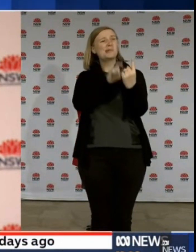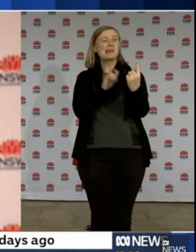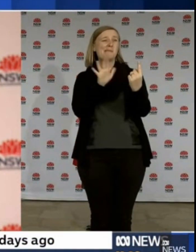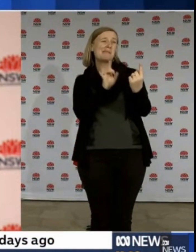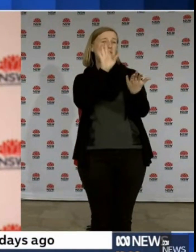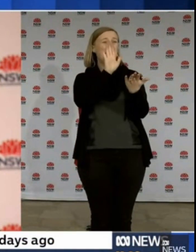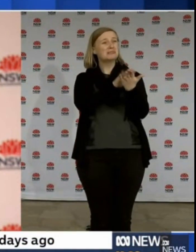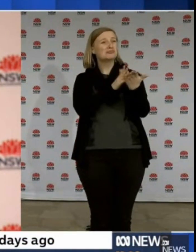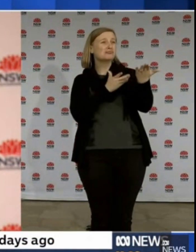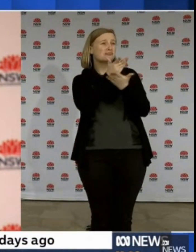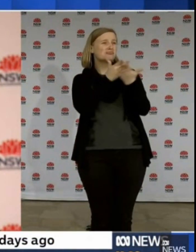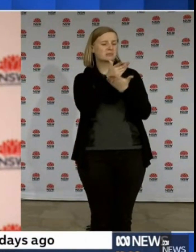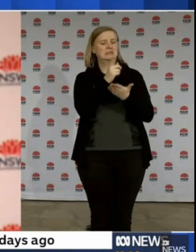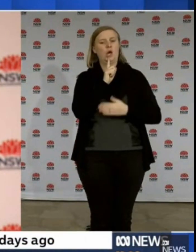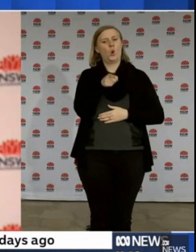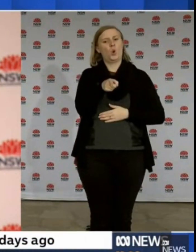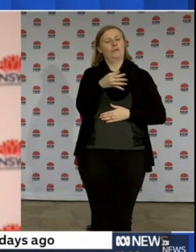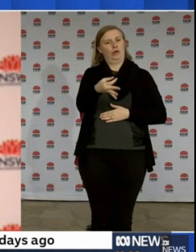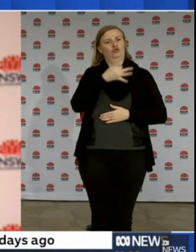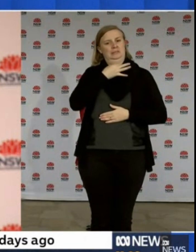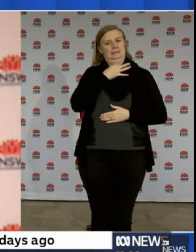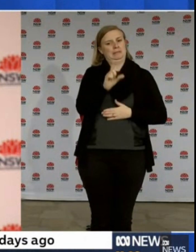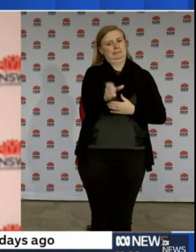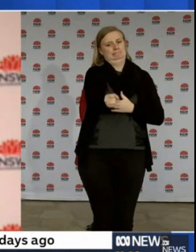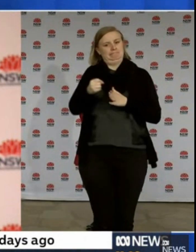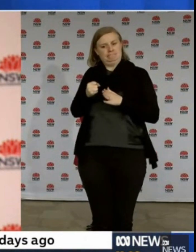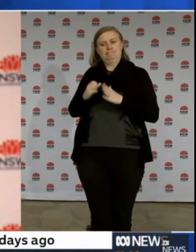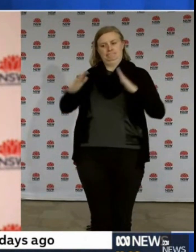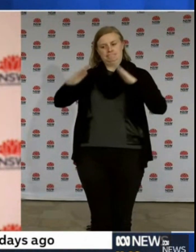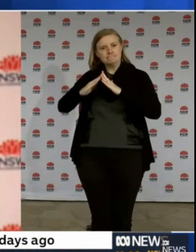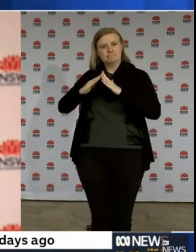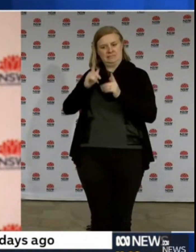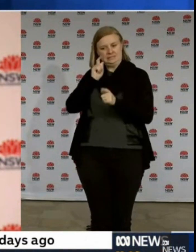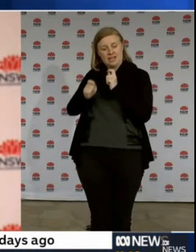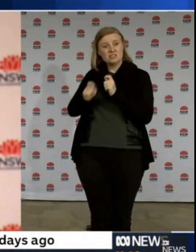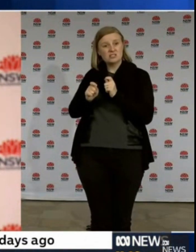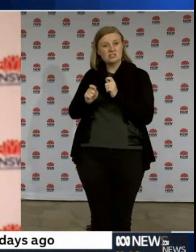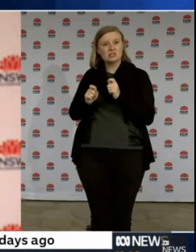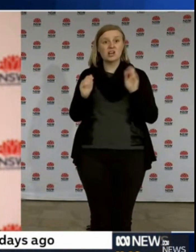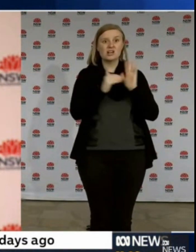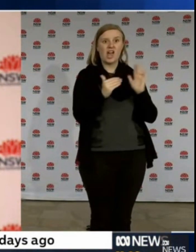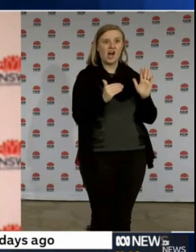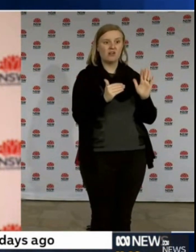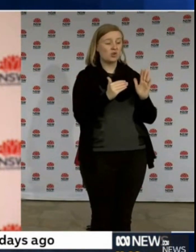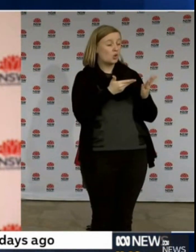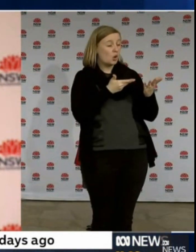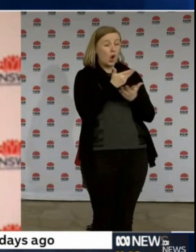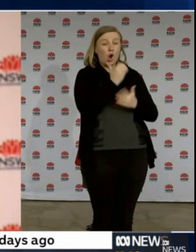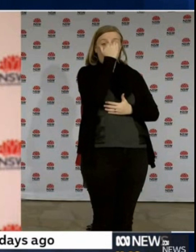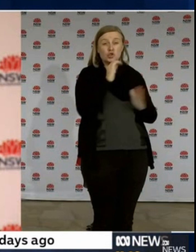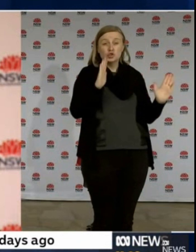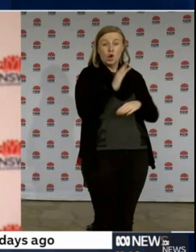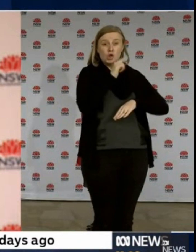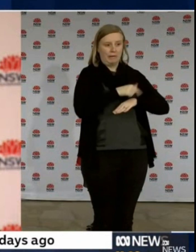And I think we're still learning a lot, and we're learning from the international experience about that. But I